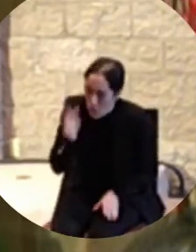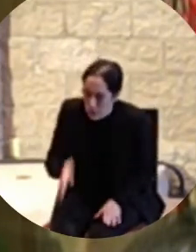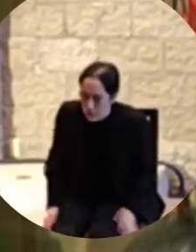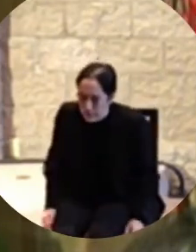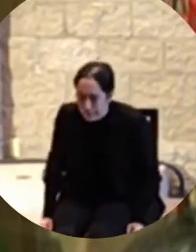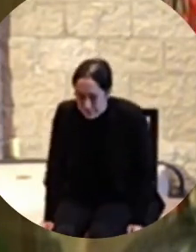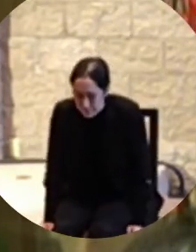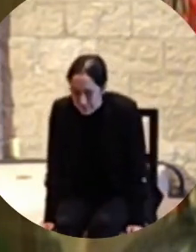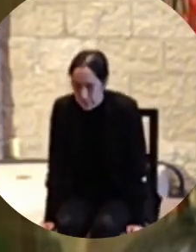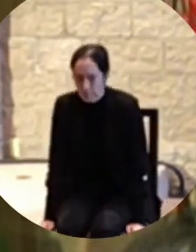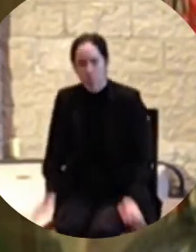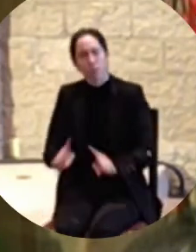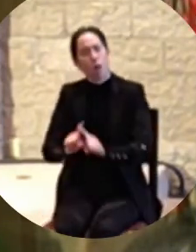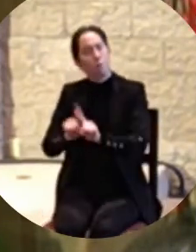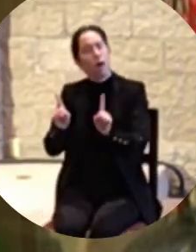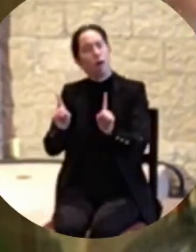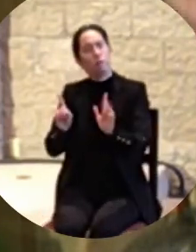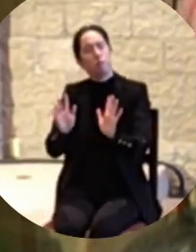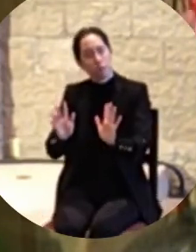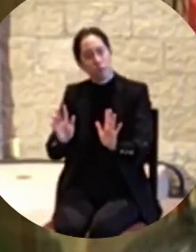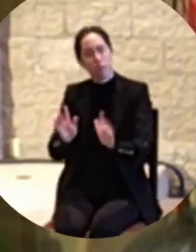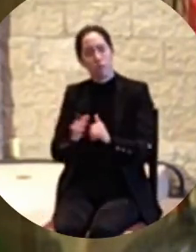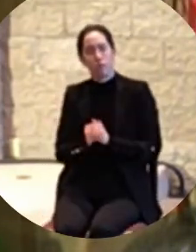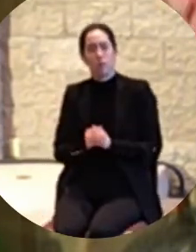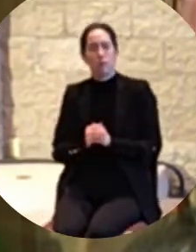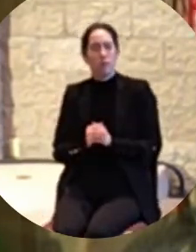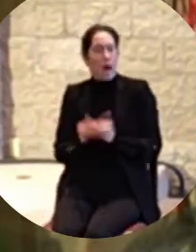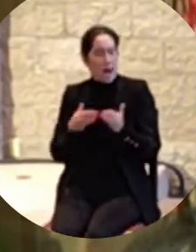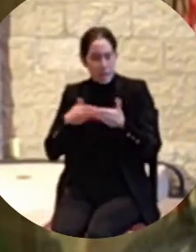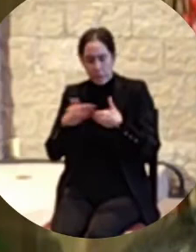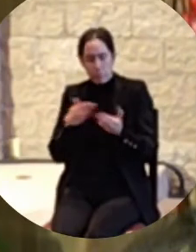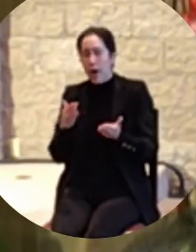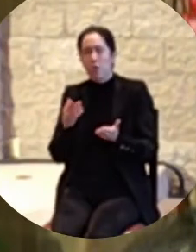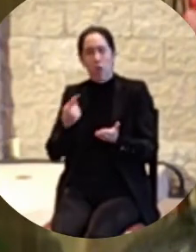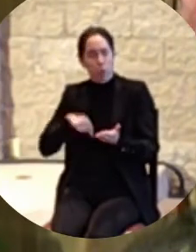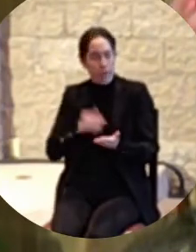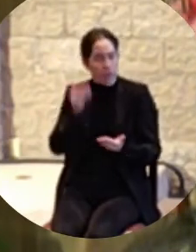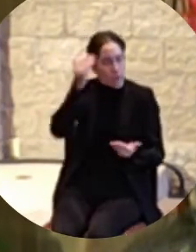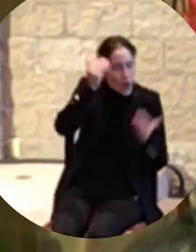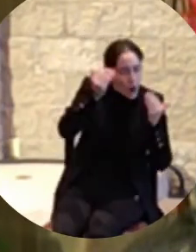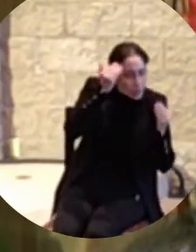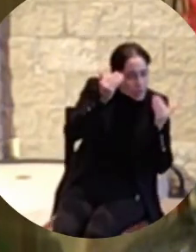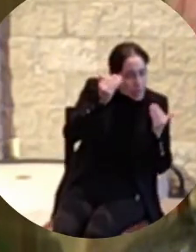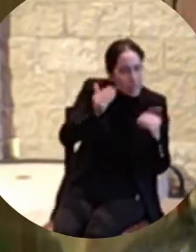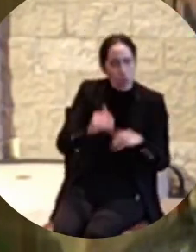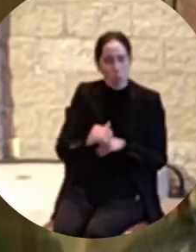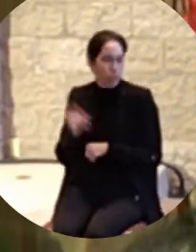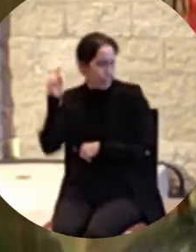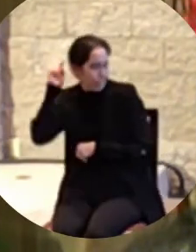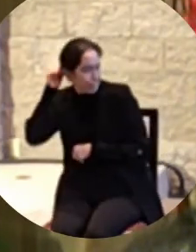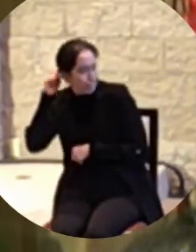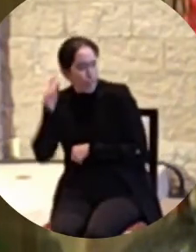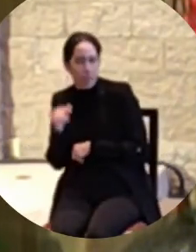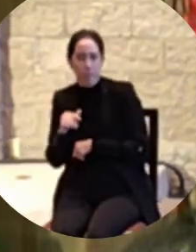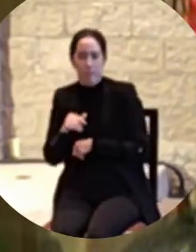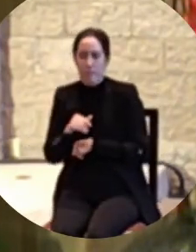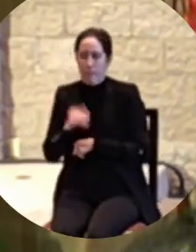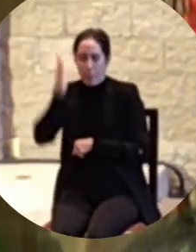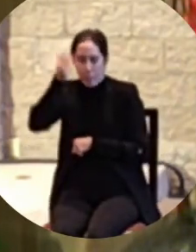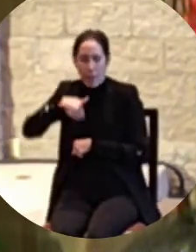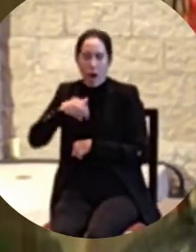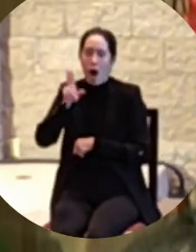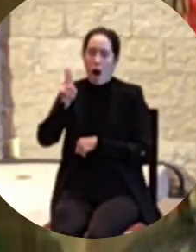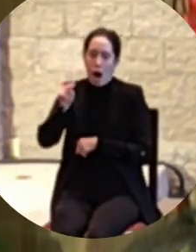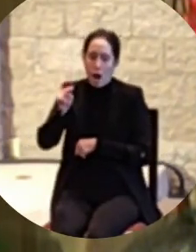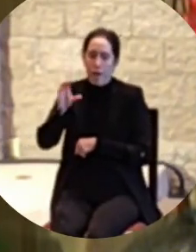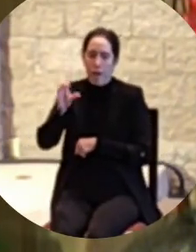whether we consciously or unconsciously bring this into our experience, when it finds us, what do we do?